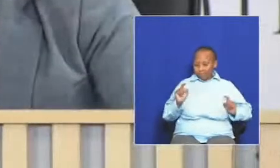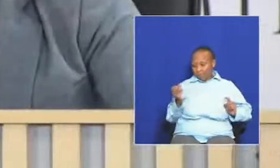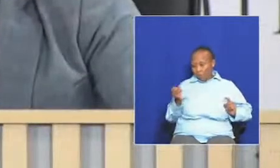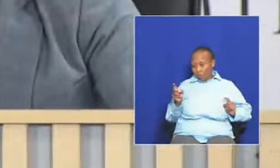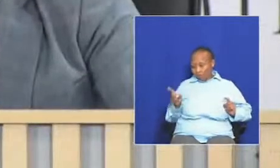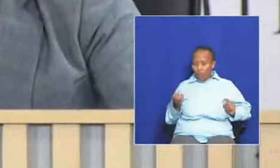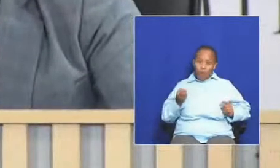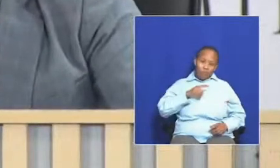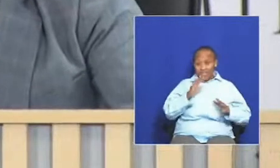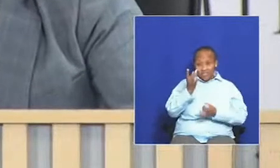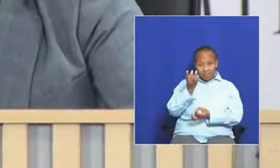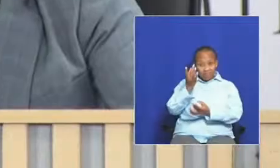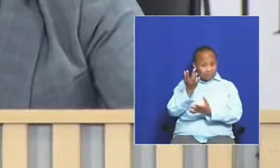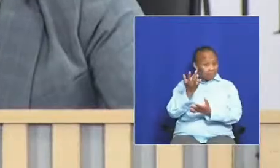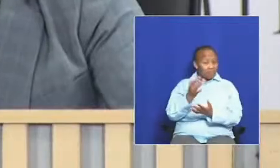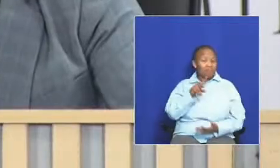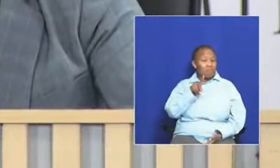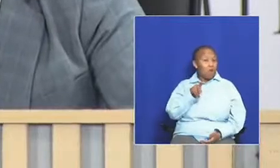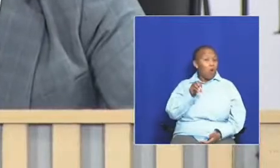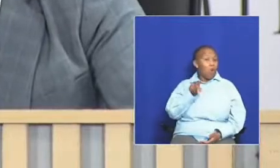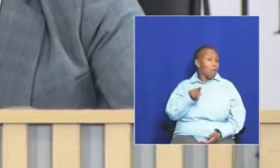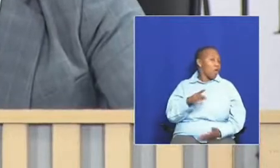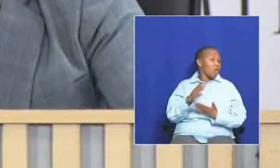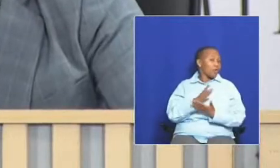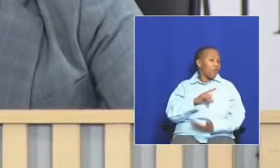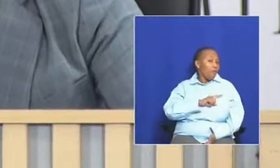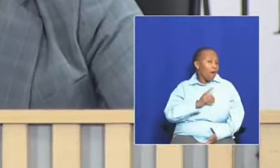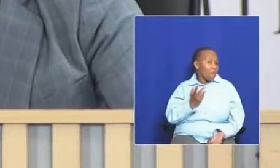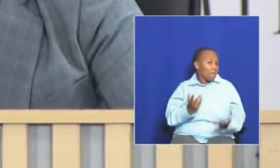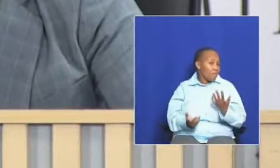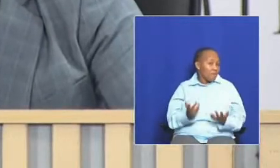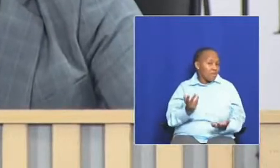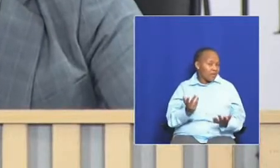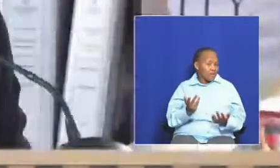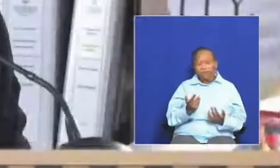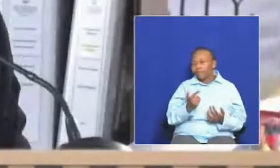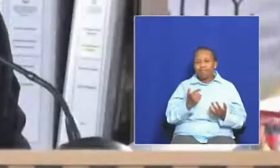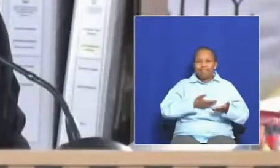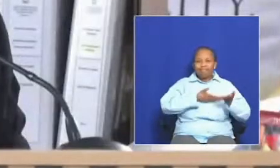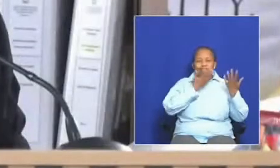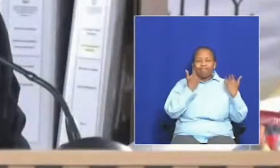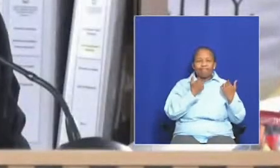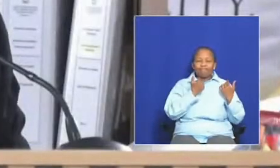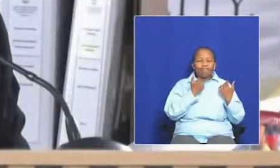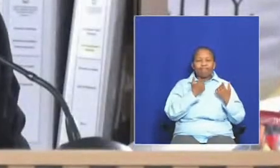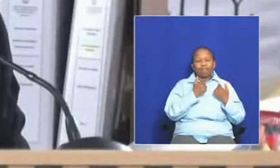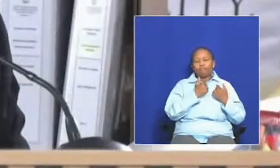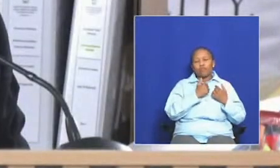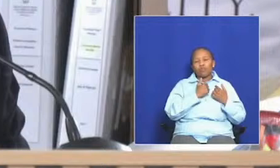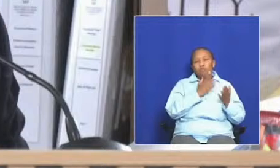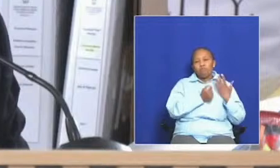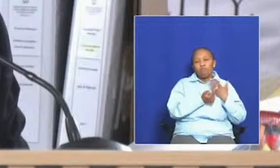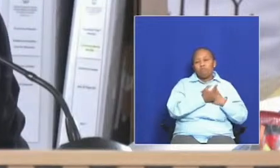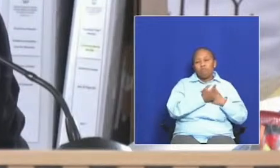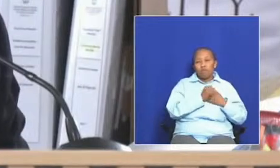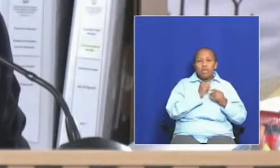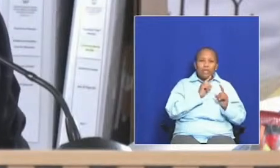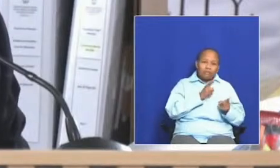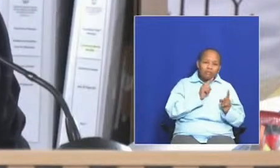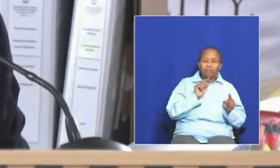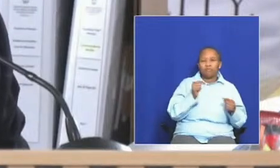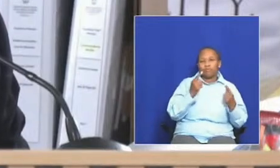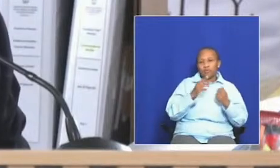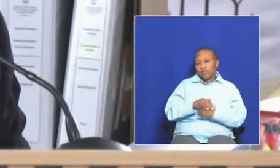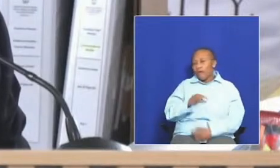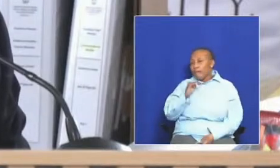I do not remember even that thing happening, Commissioner. I cannot answer that. So you are saying you could potentially have just woken up one morning and said it